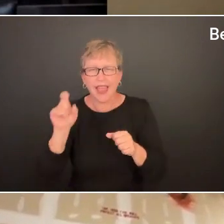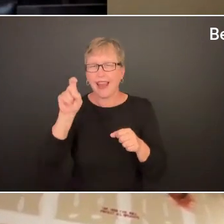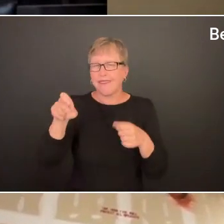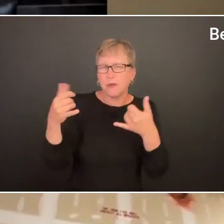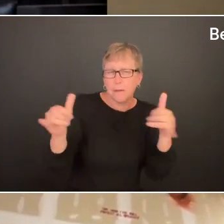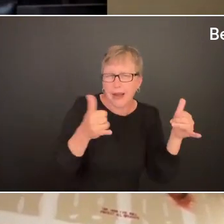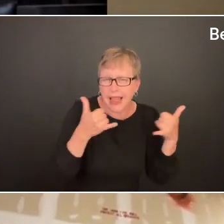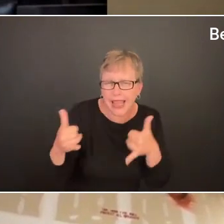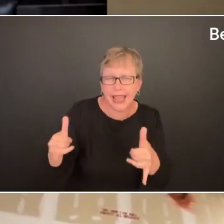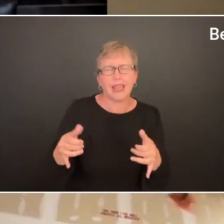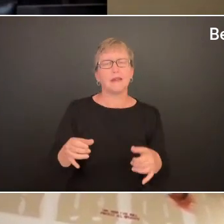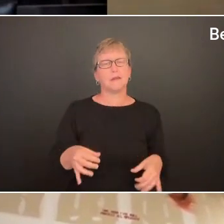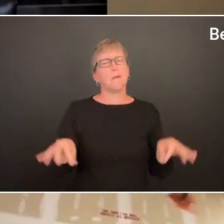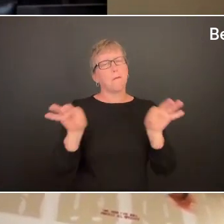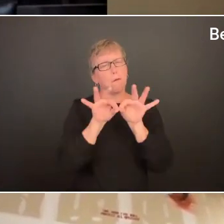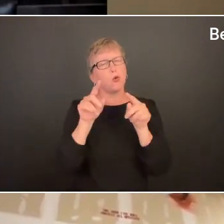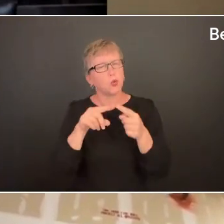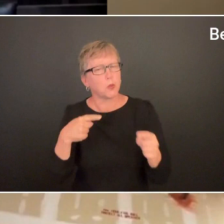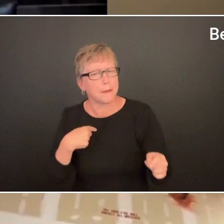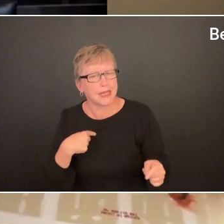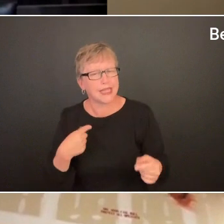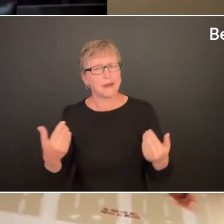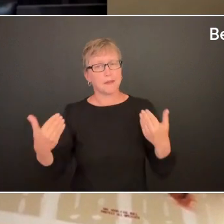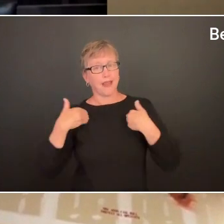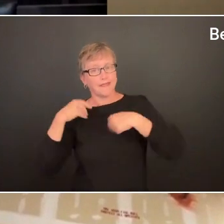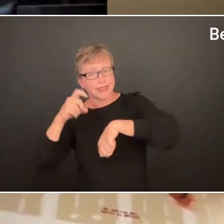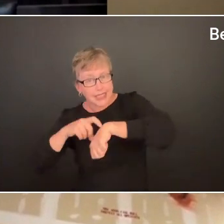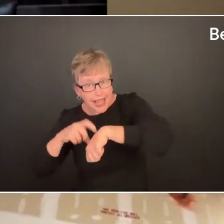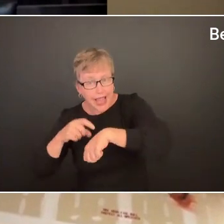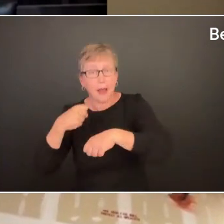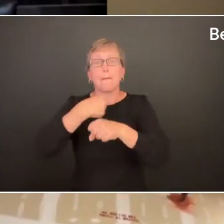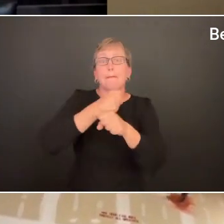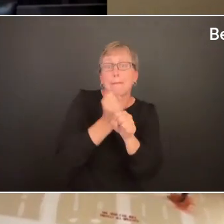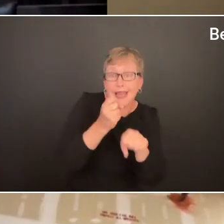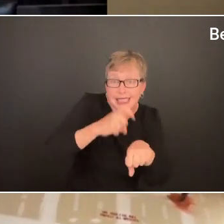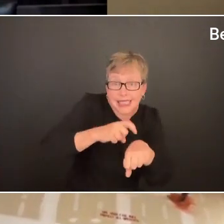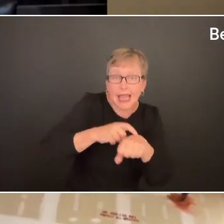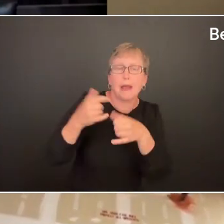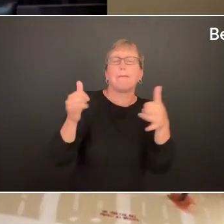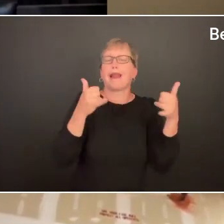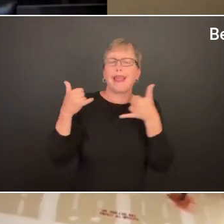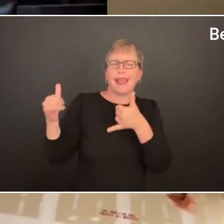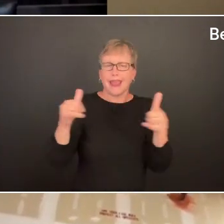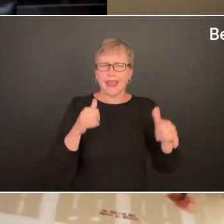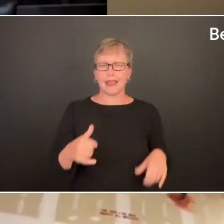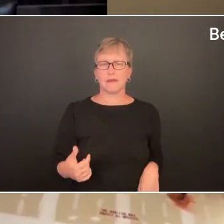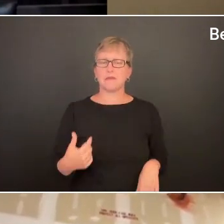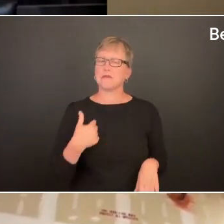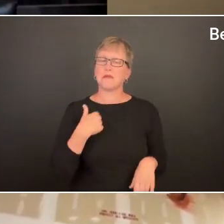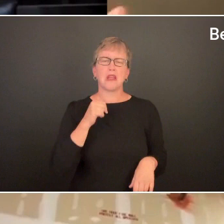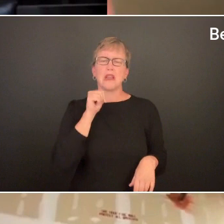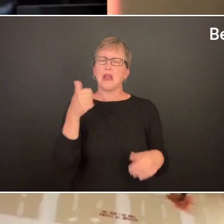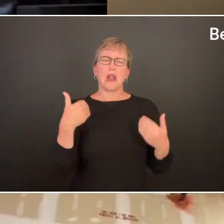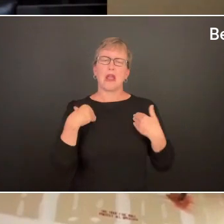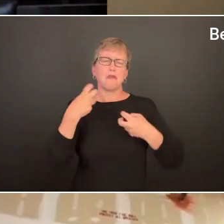that has been really crucial for me. But yeah, I don't have that problem with lubrication. In fact,